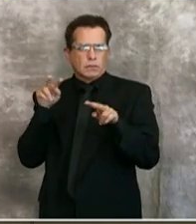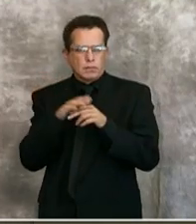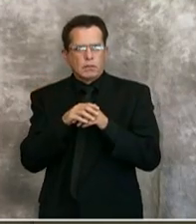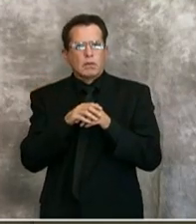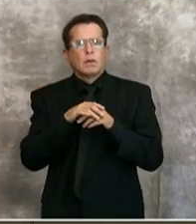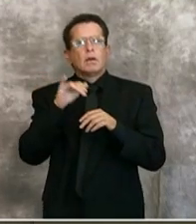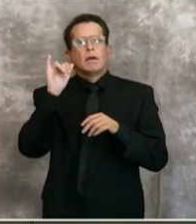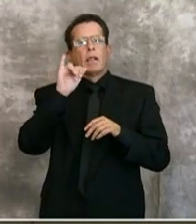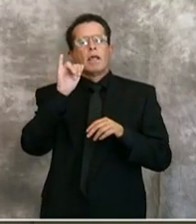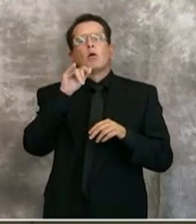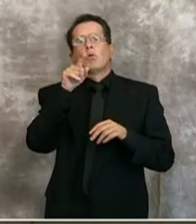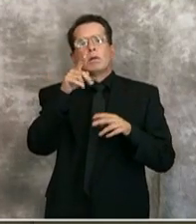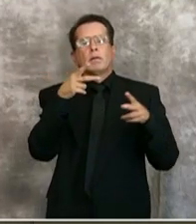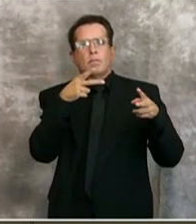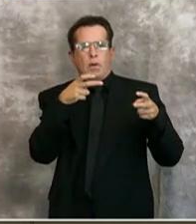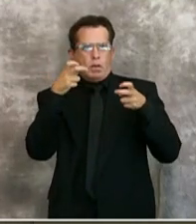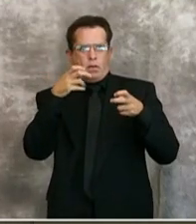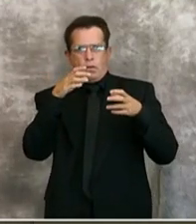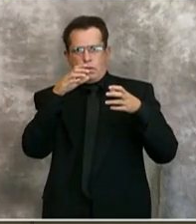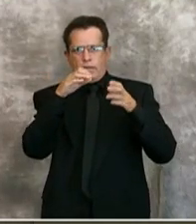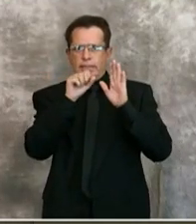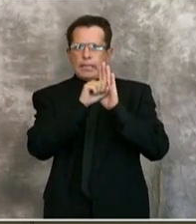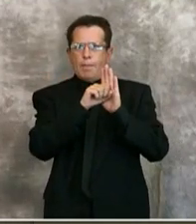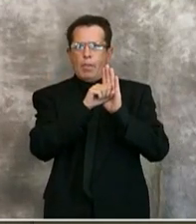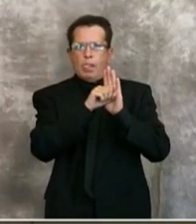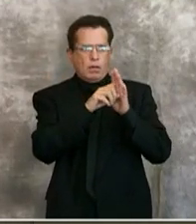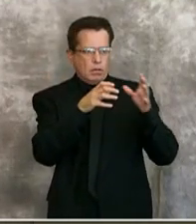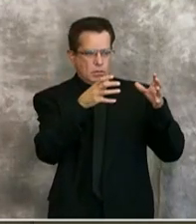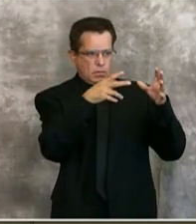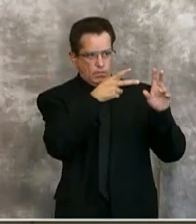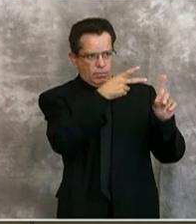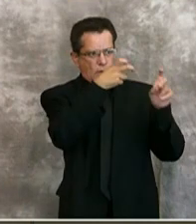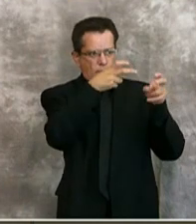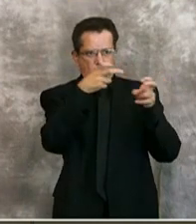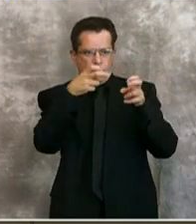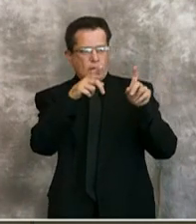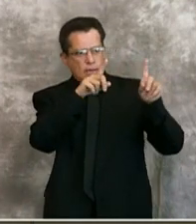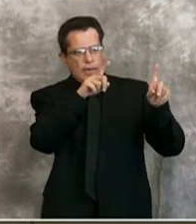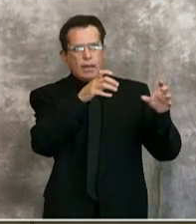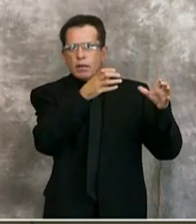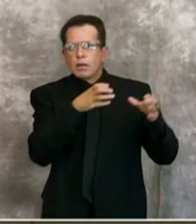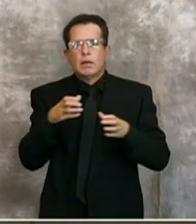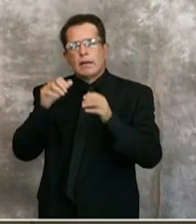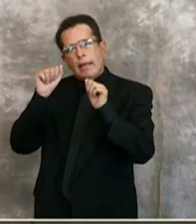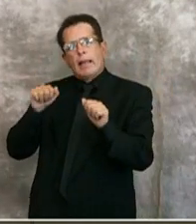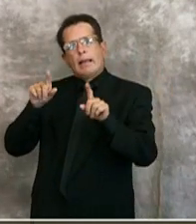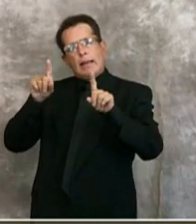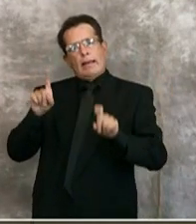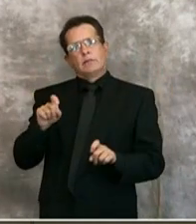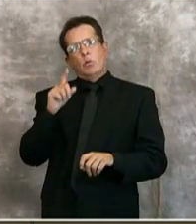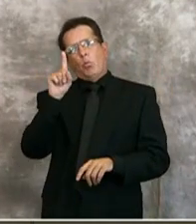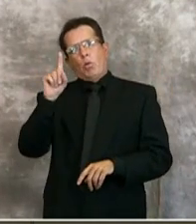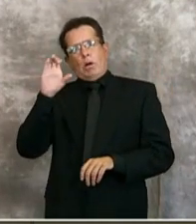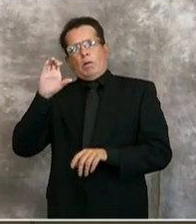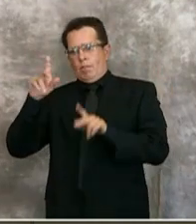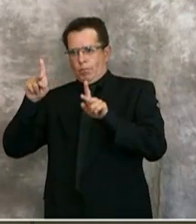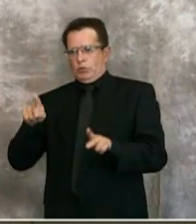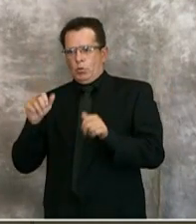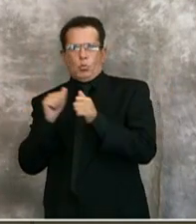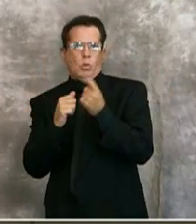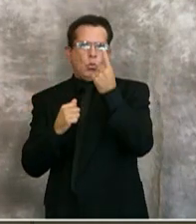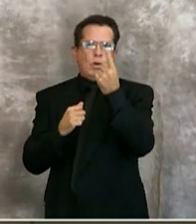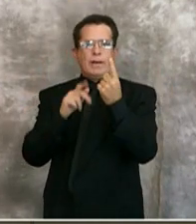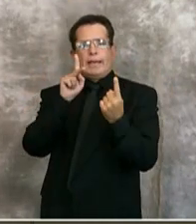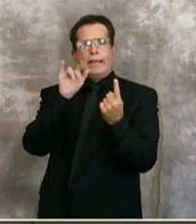multiple samples and combine them into one test kit. So you could say test 100 people with one test kit, and then if you